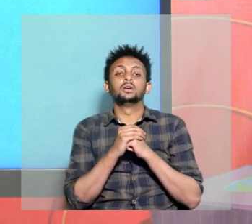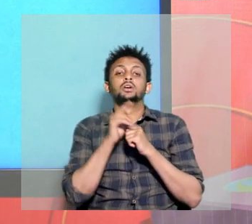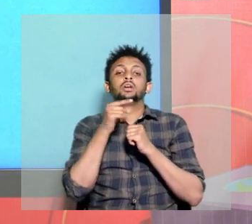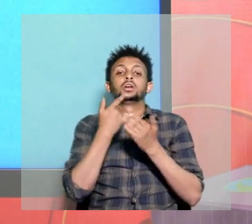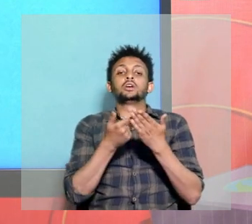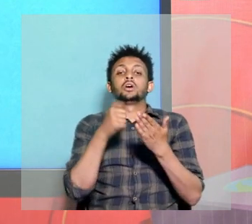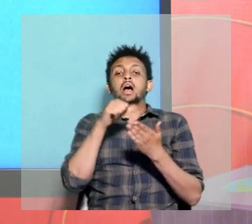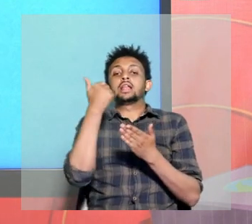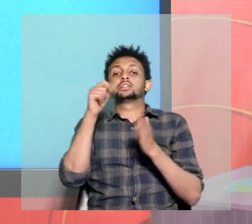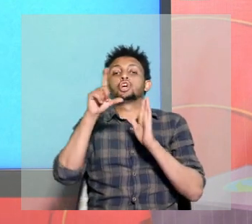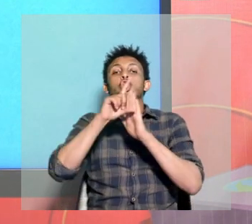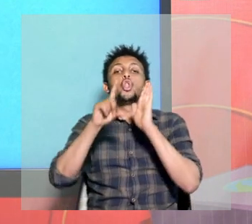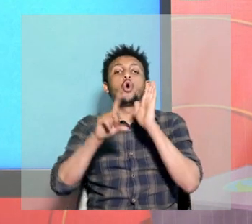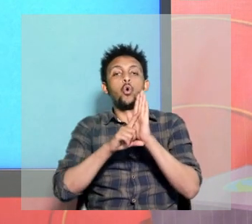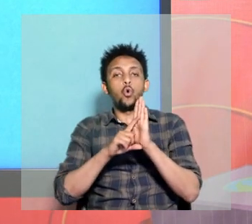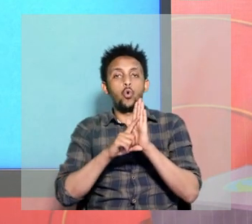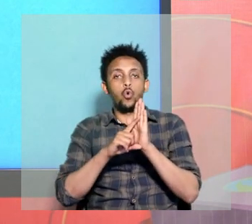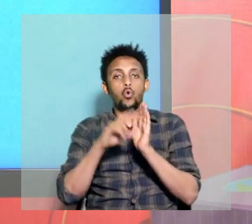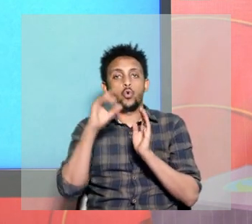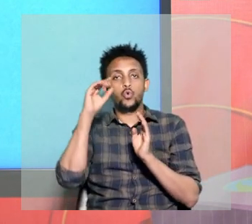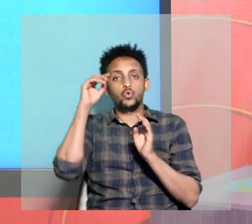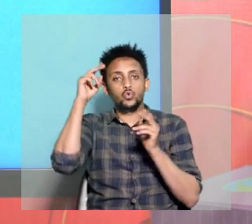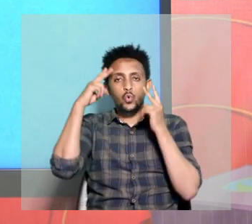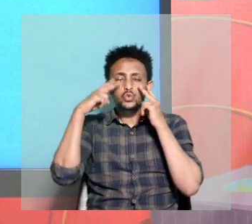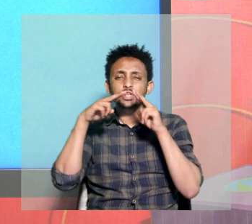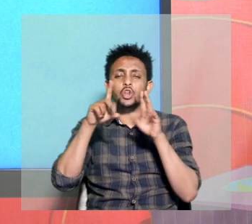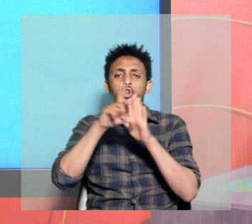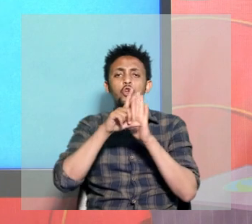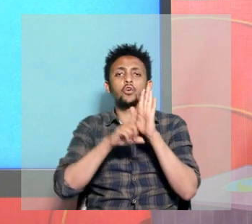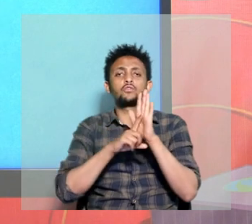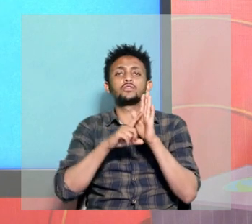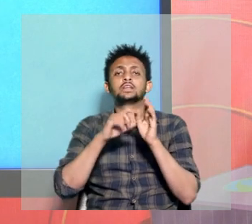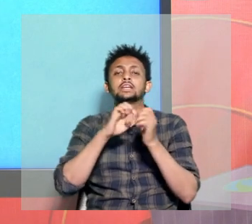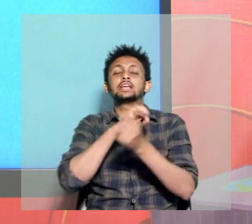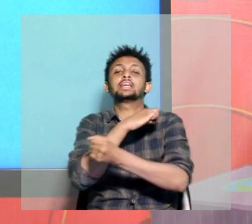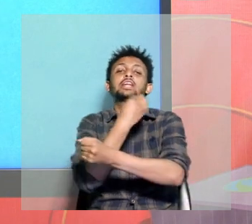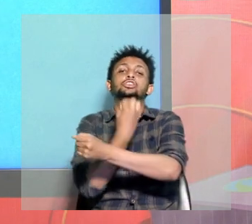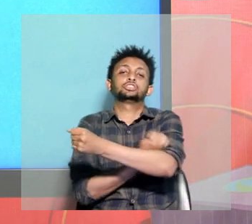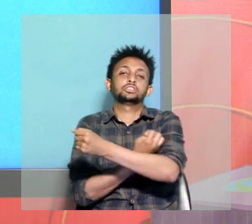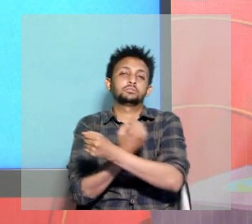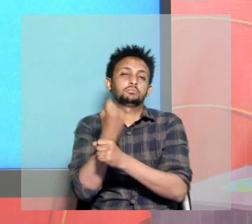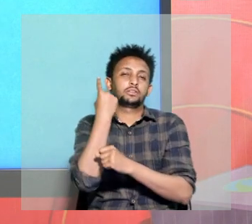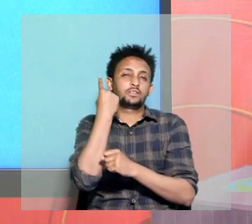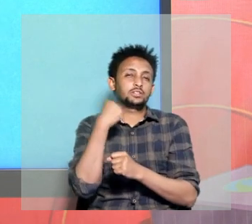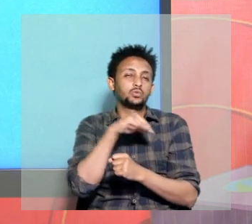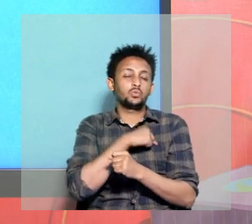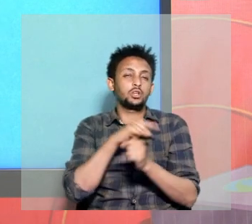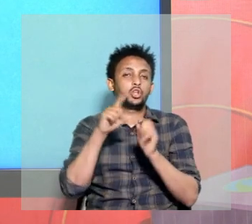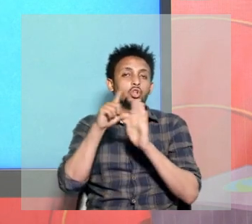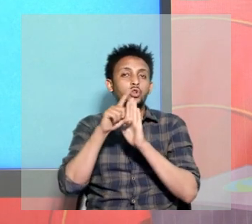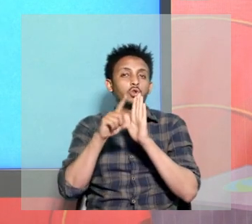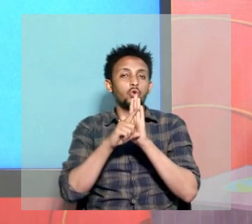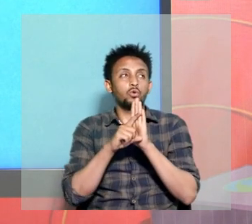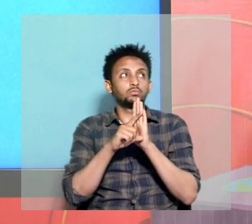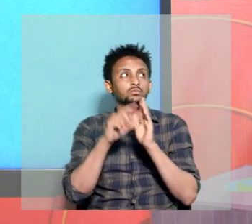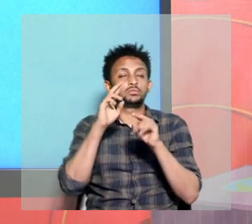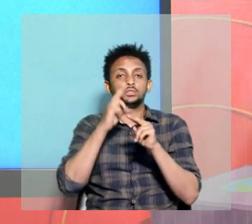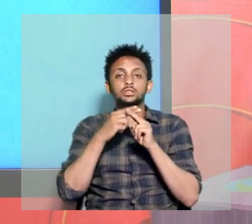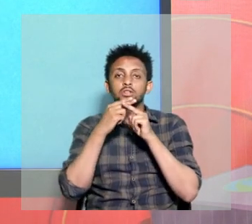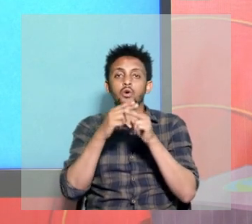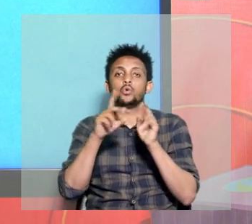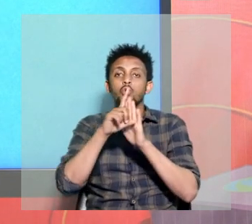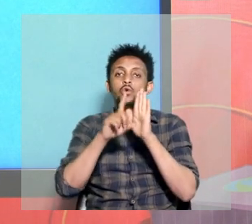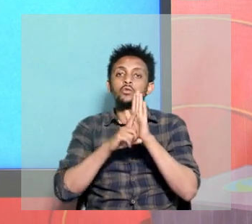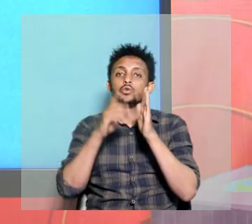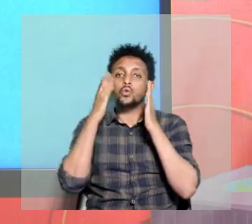Here we have another law which is concerned as the law of conservation of energy. Previously, first law of thermodynamics is also known to be the